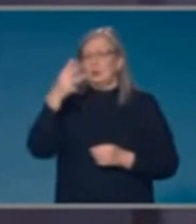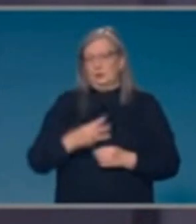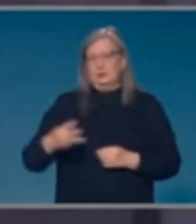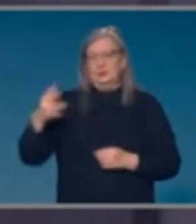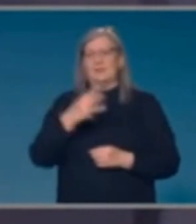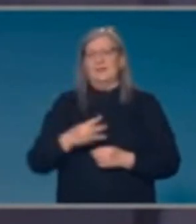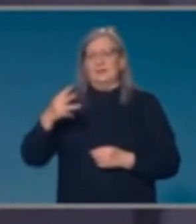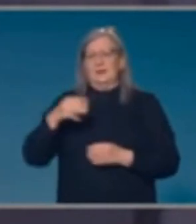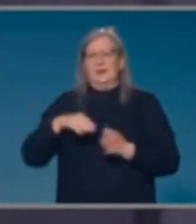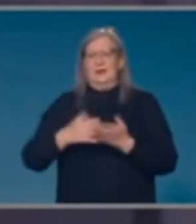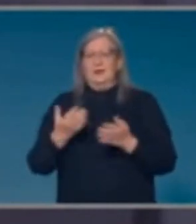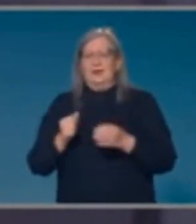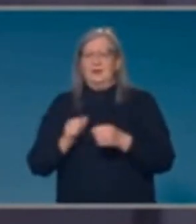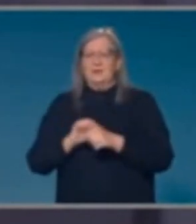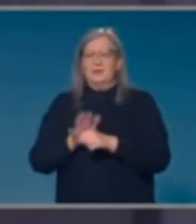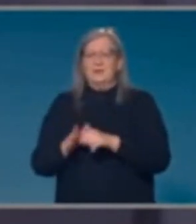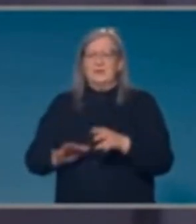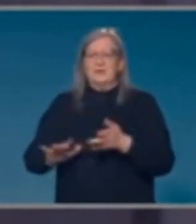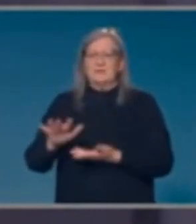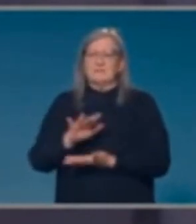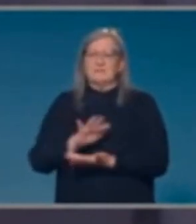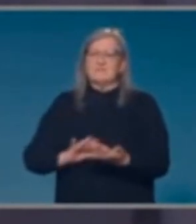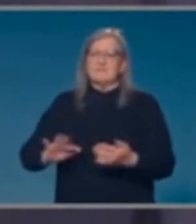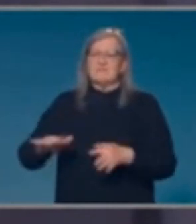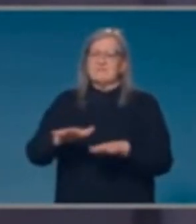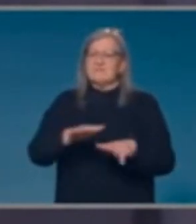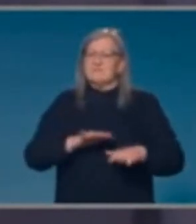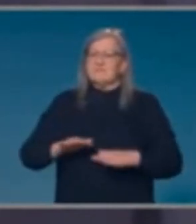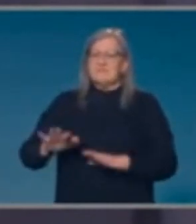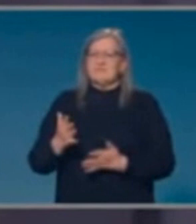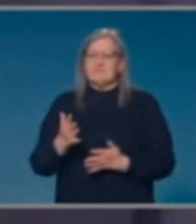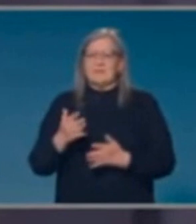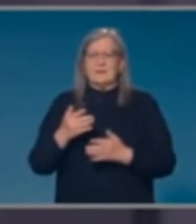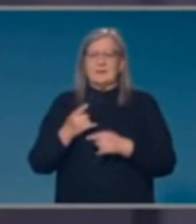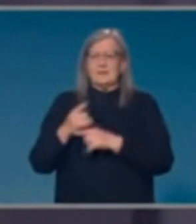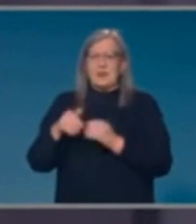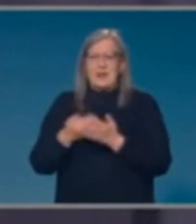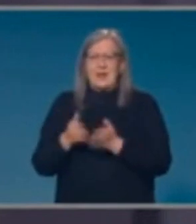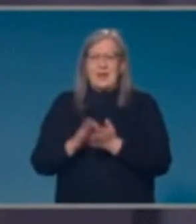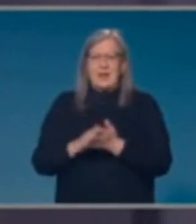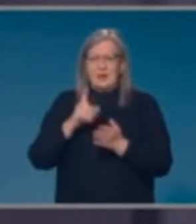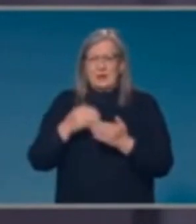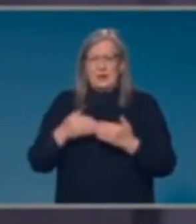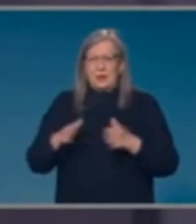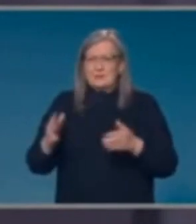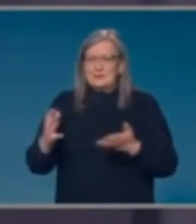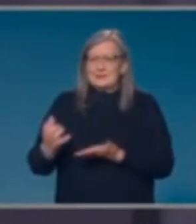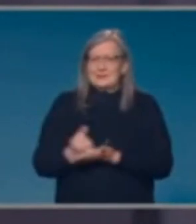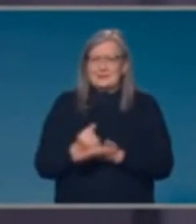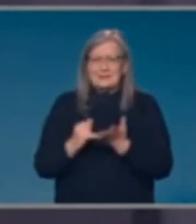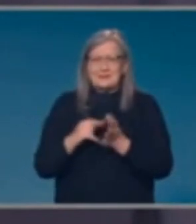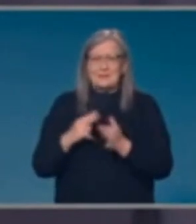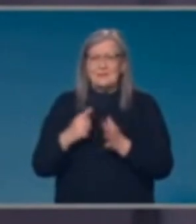of their epidemiology of the disease, about how to reopen schools safely and, very importantly, how to keep them